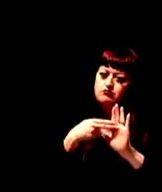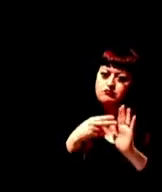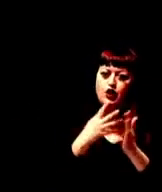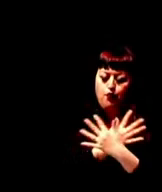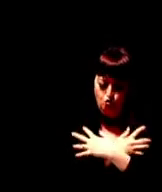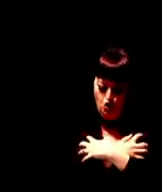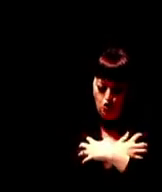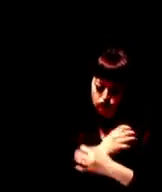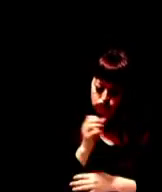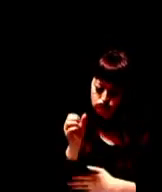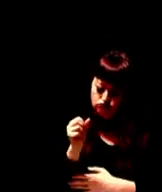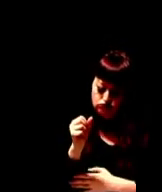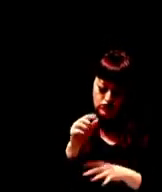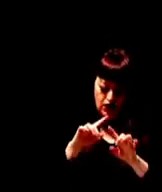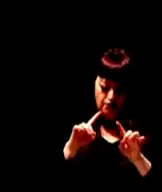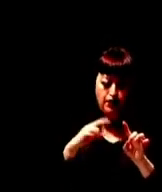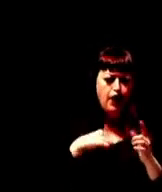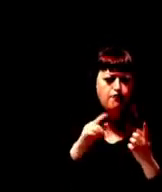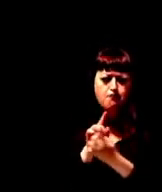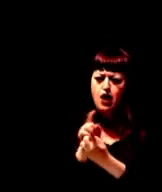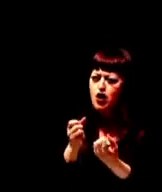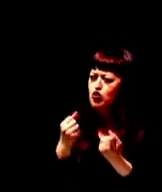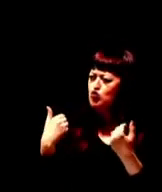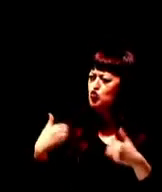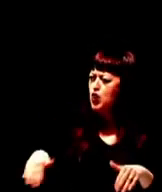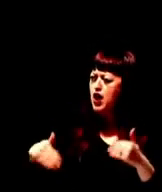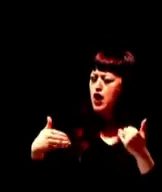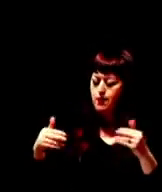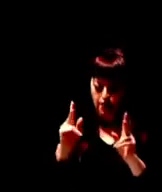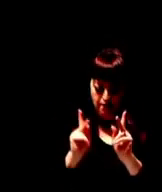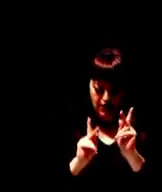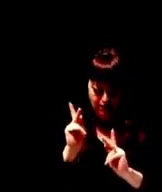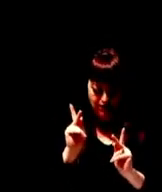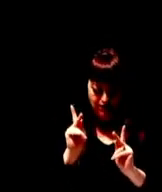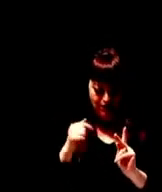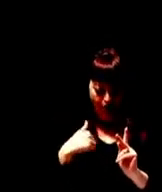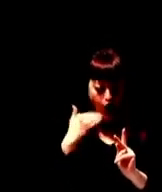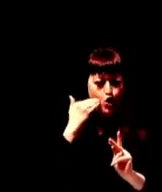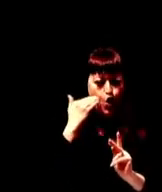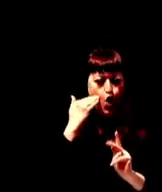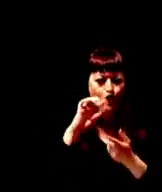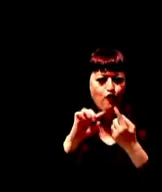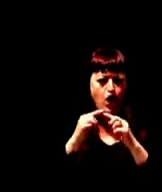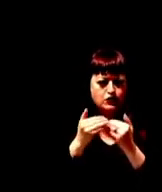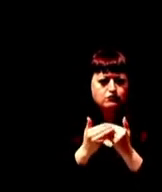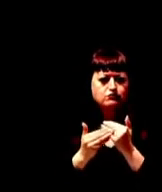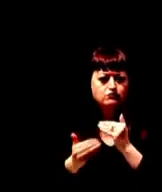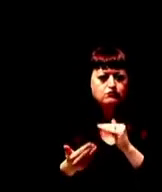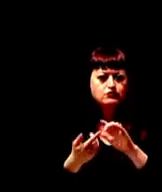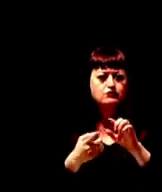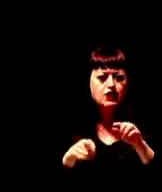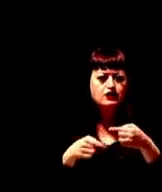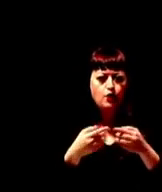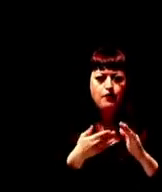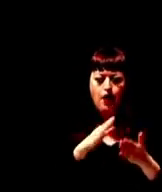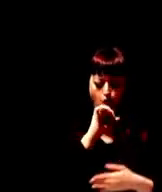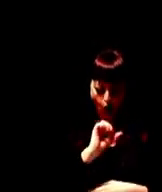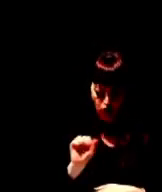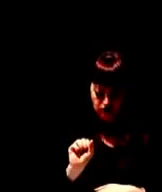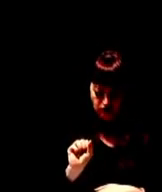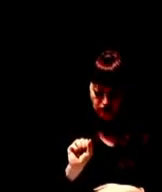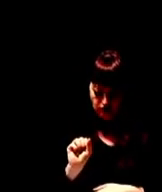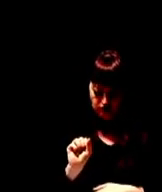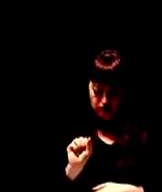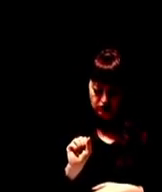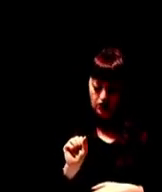Bruin. I mean, I've met so many incredible people, people who I know I will be friends with until I grow old, people who have